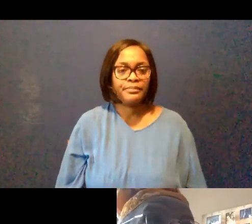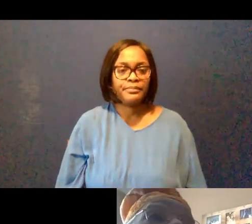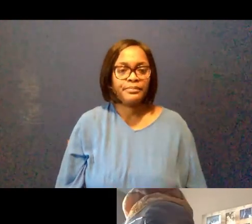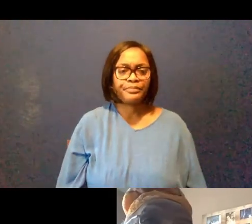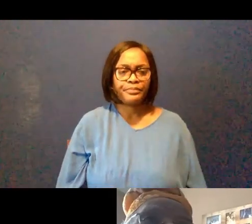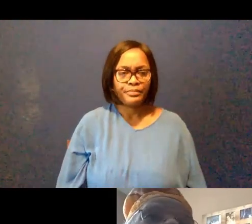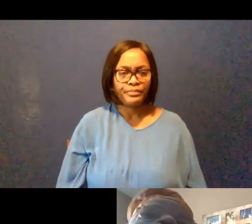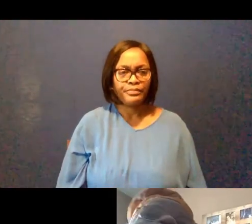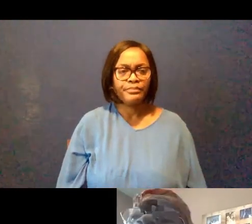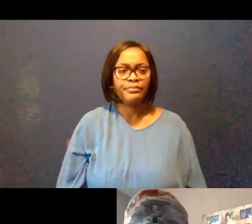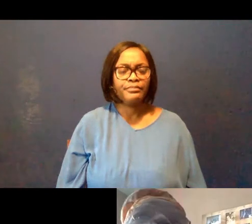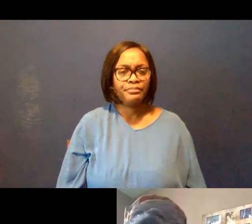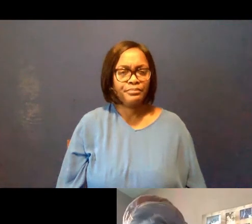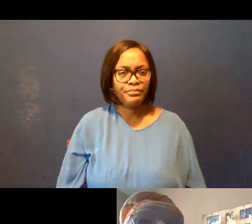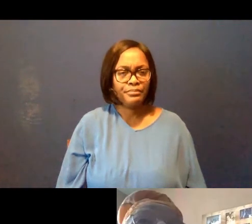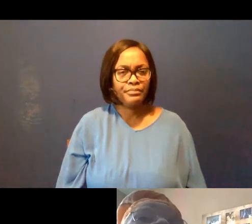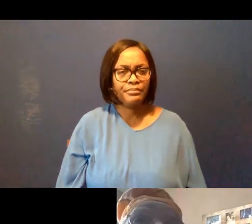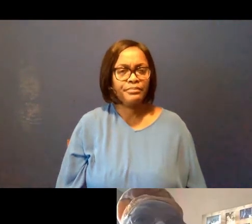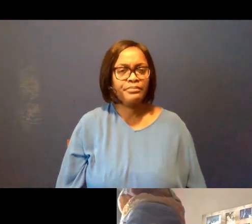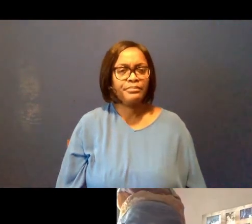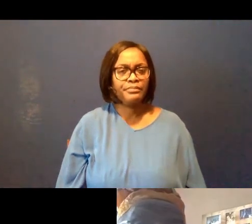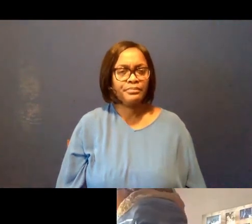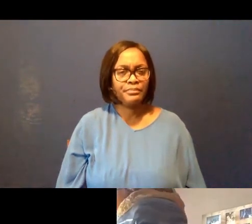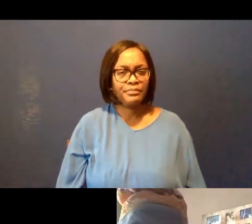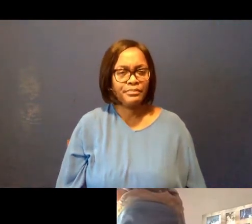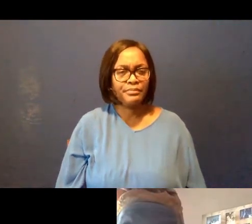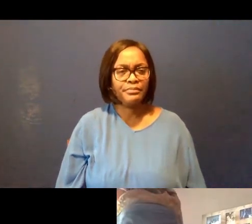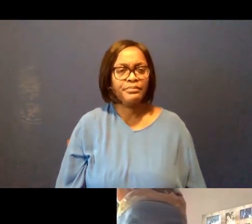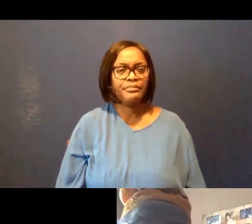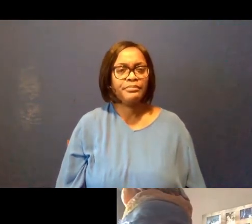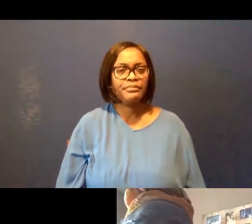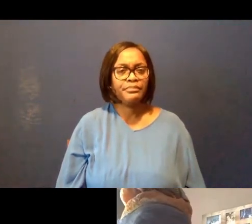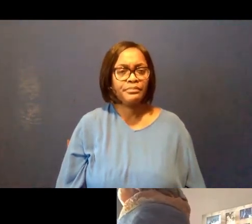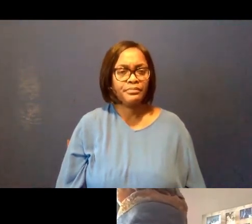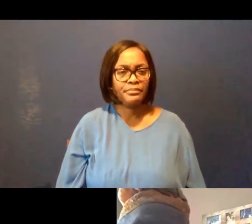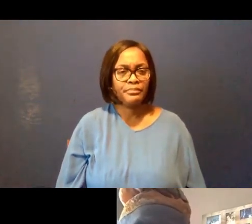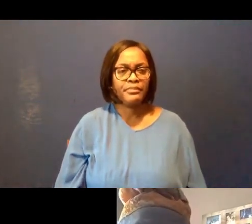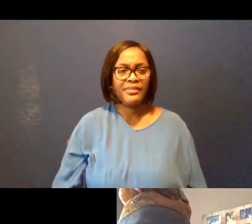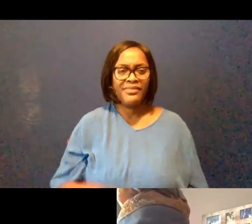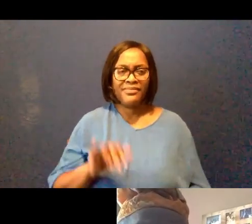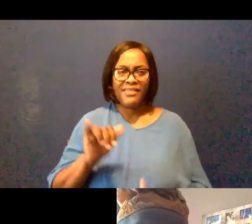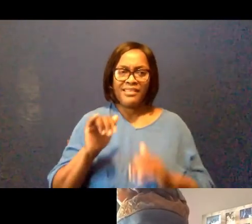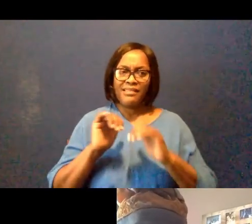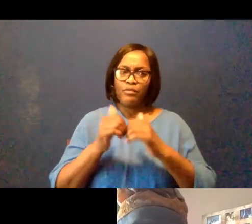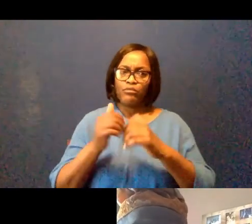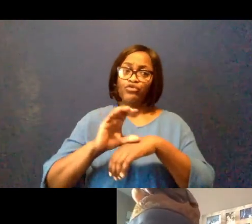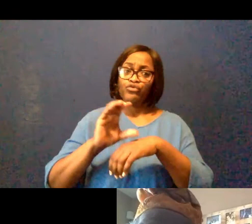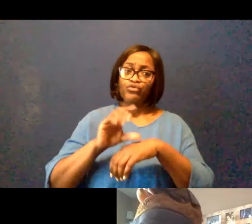Case in point, in the Old Testament,